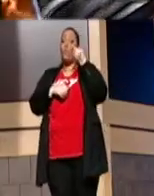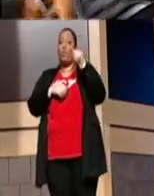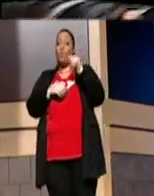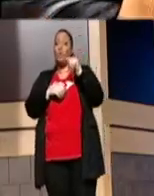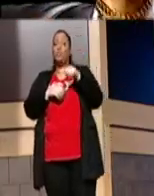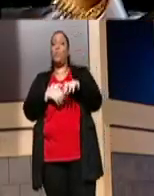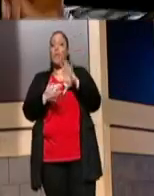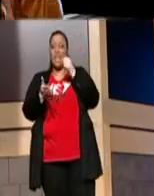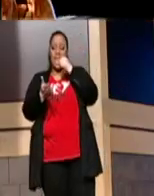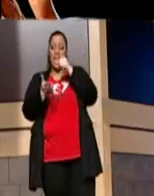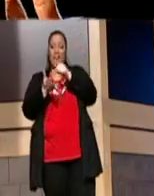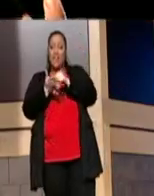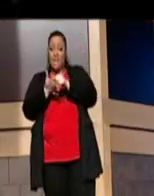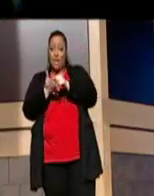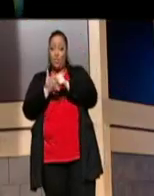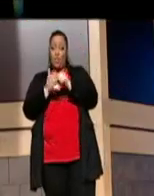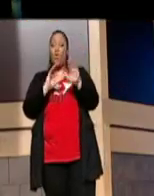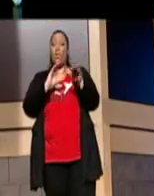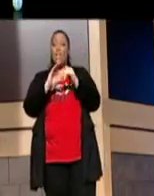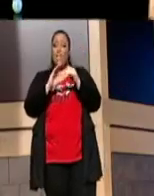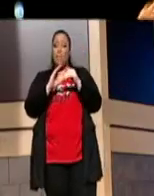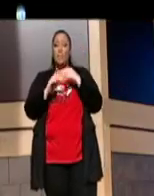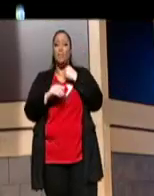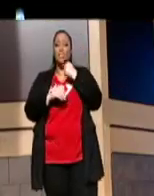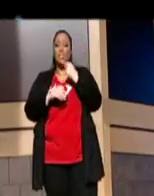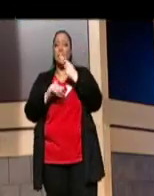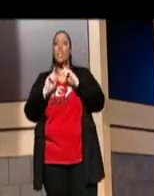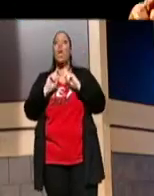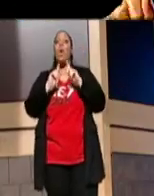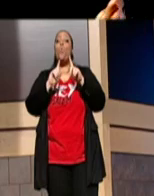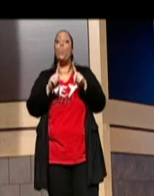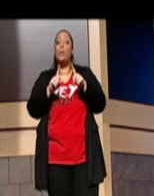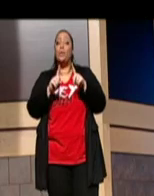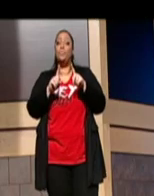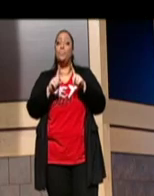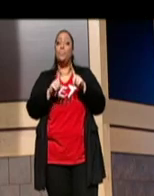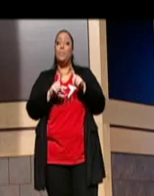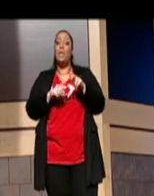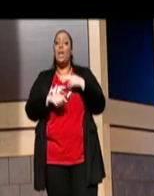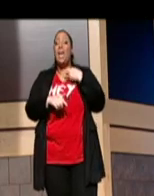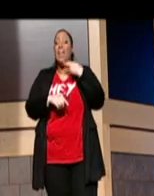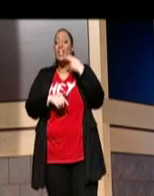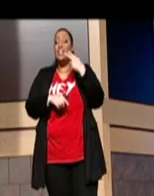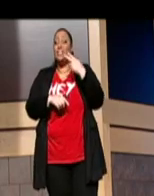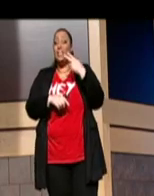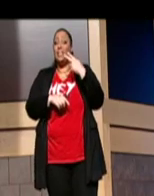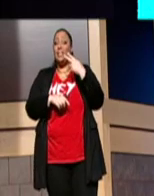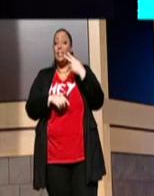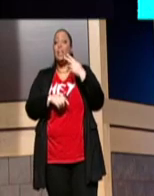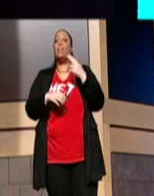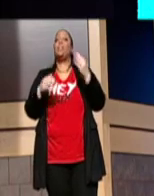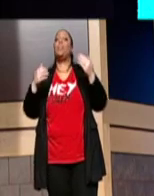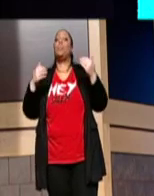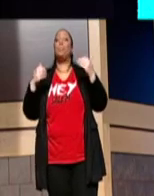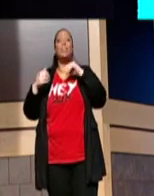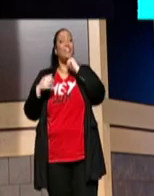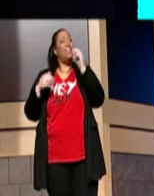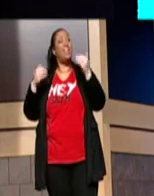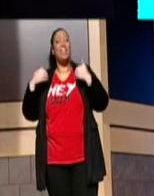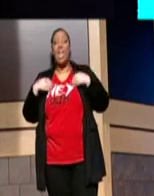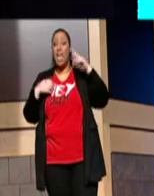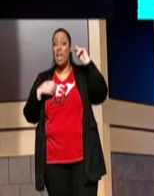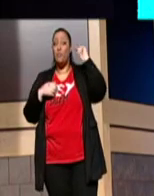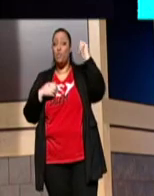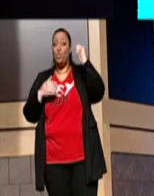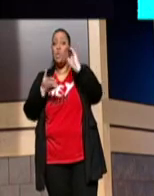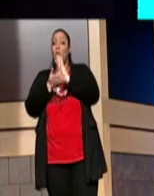next day, it was email. She said, I went. I discovered when I got home, we didn't have any toilet paper.